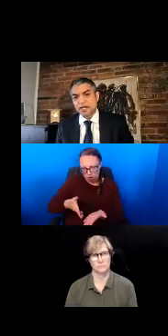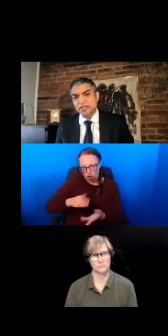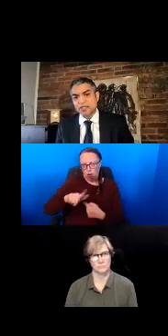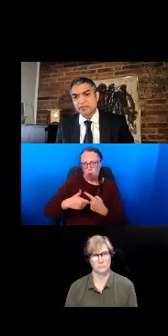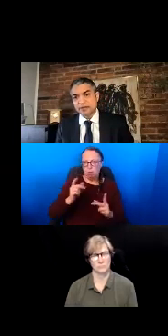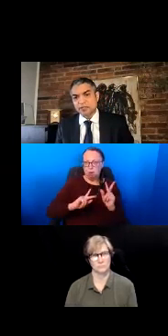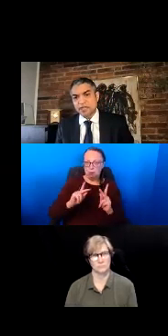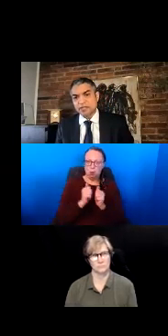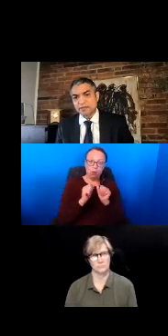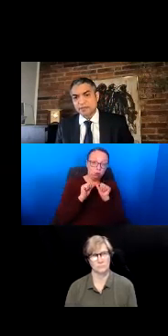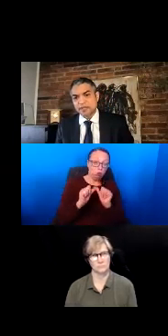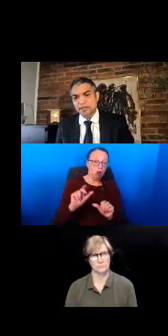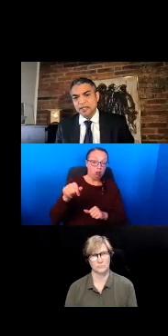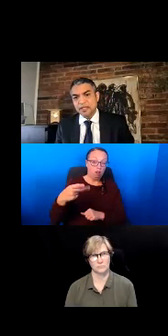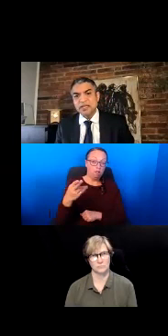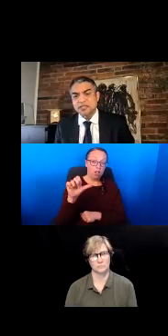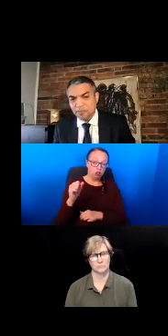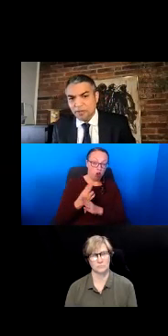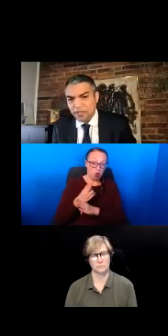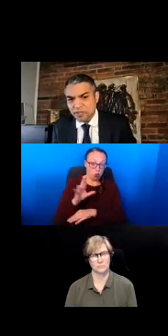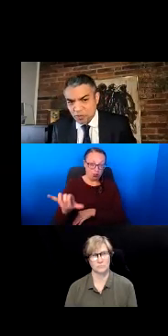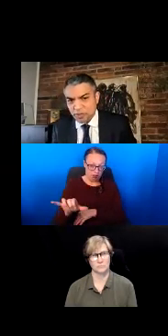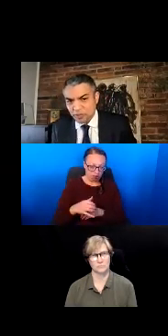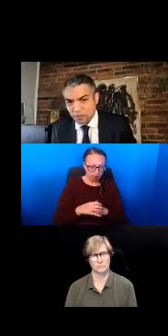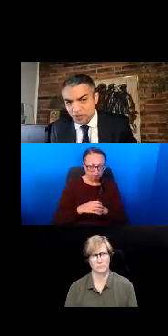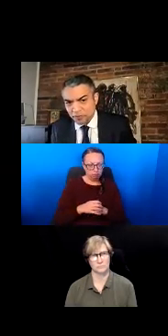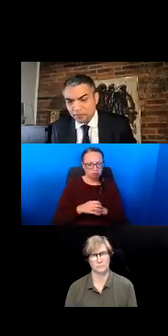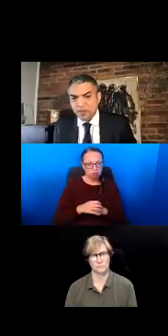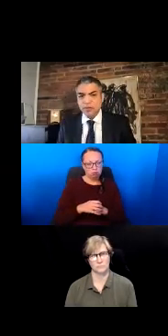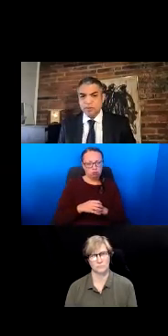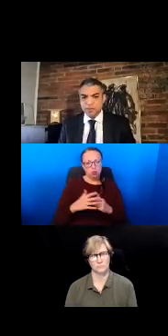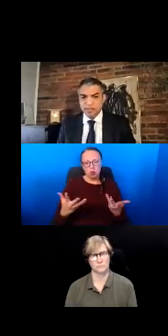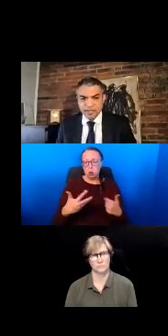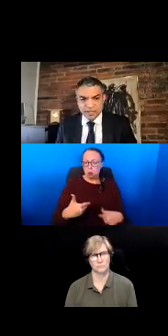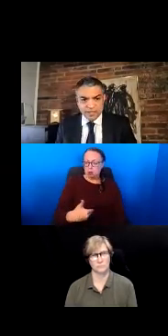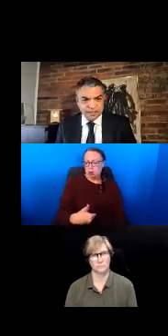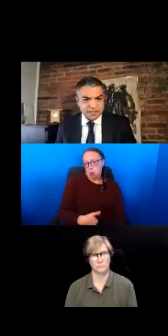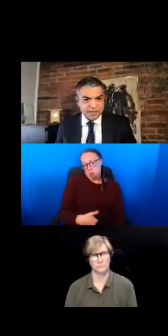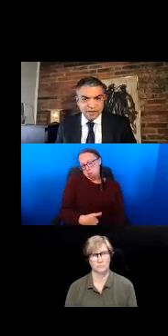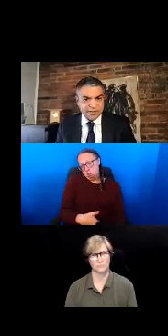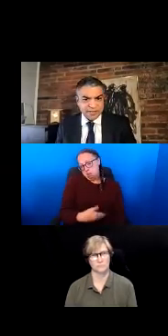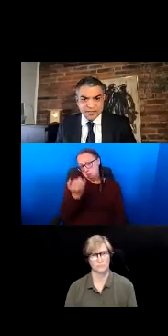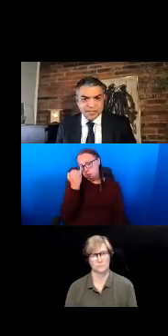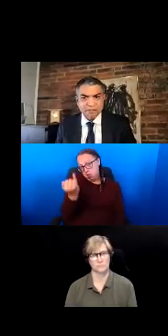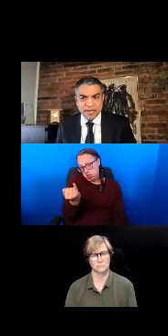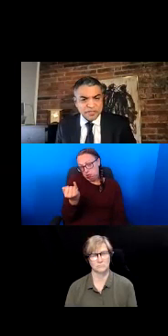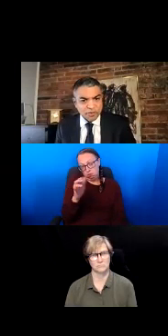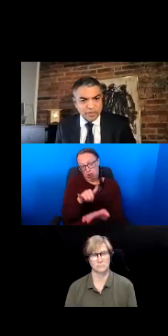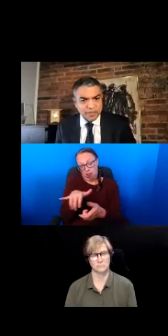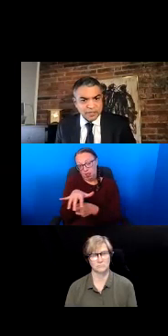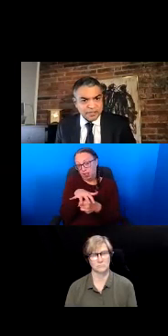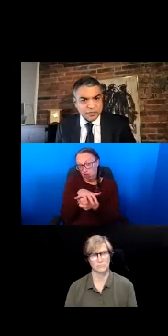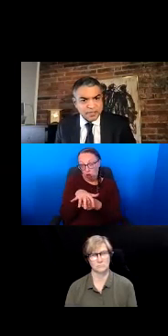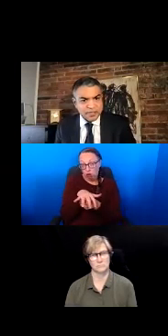in the context of language tasks. A somewhat intuitive notion would be that this area is